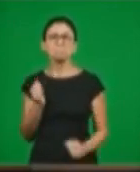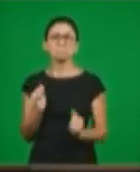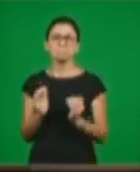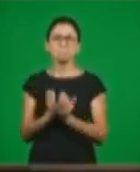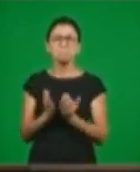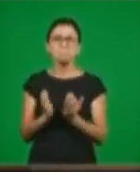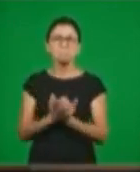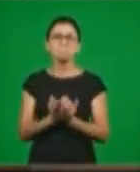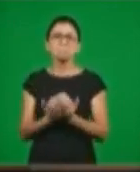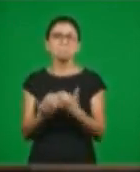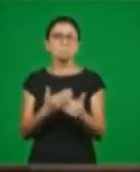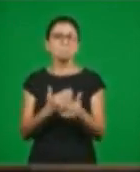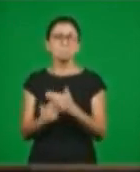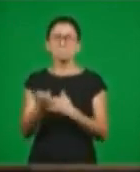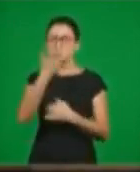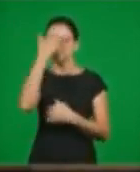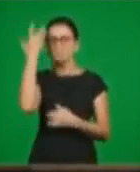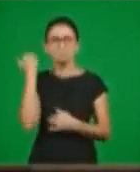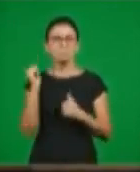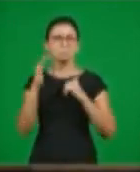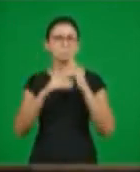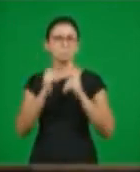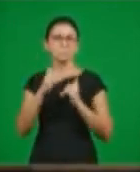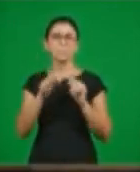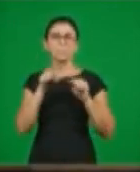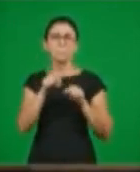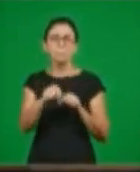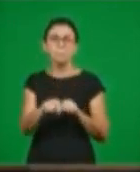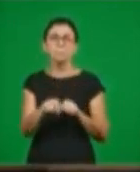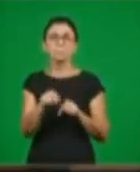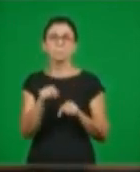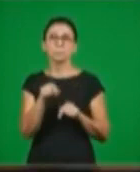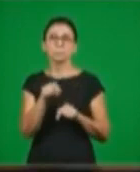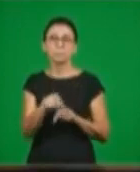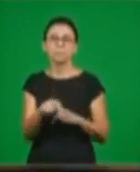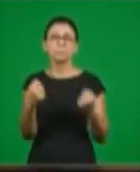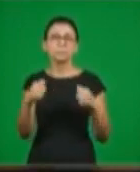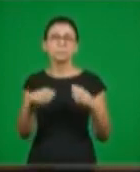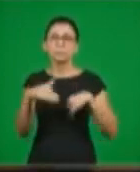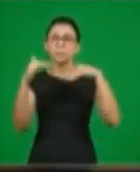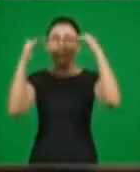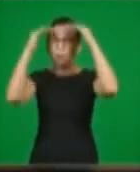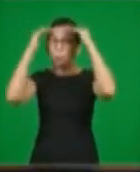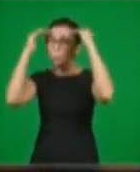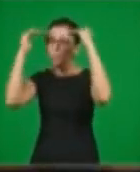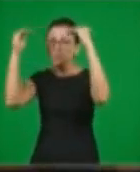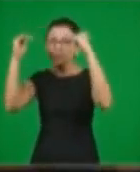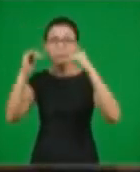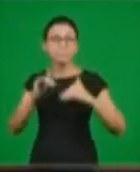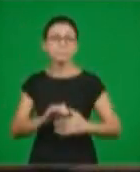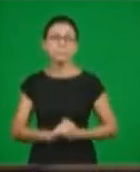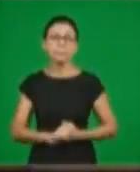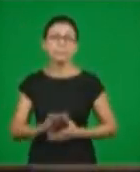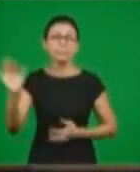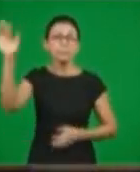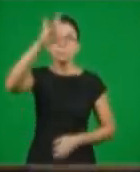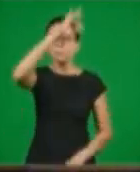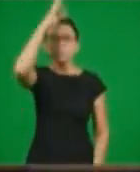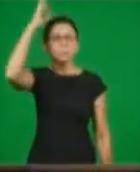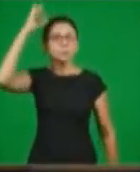Your value, it isn't to obey the things of the Lord. Just like your brothers. I want to ask a favor.